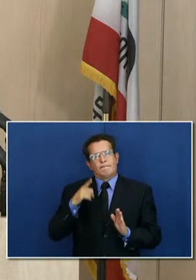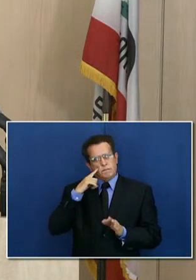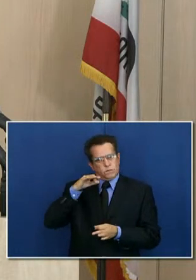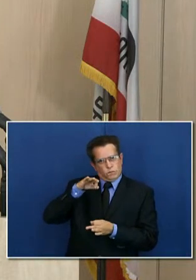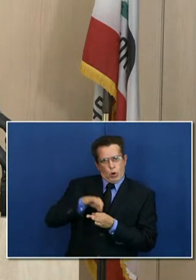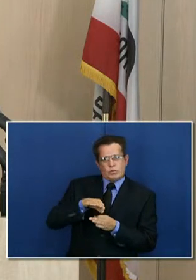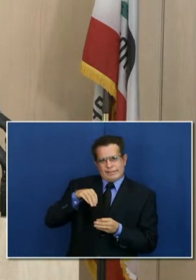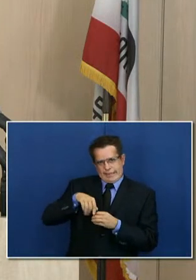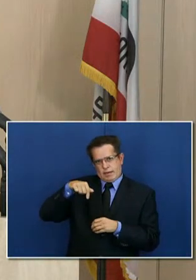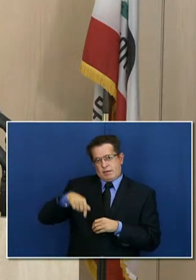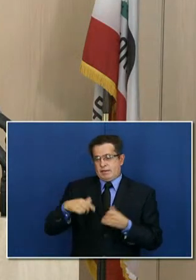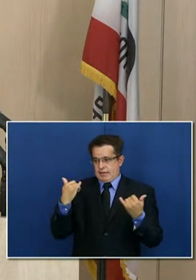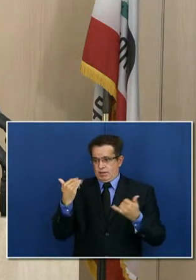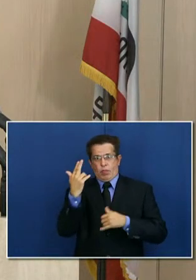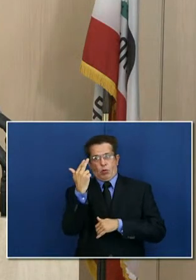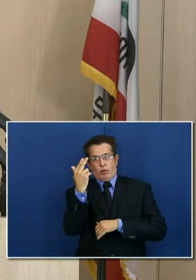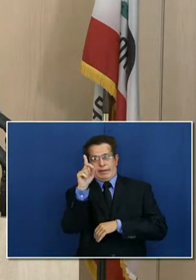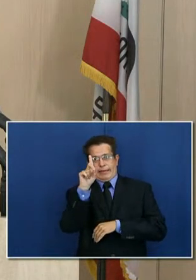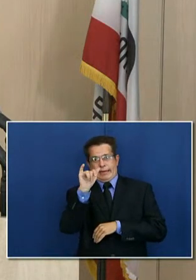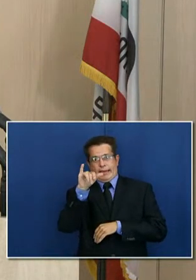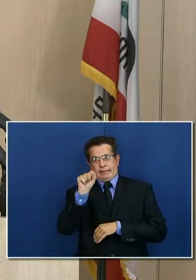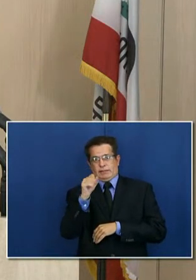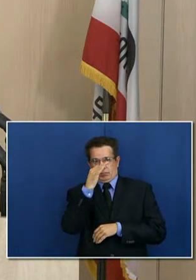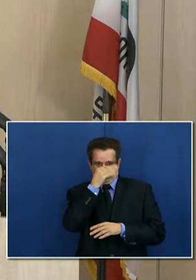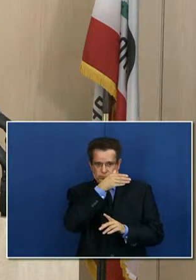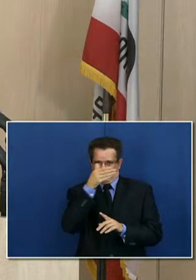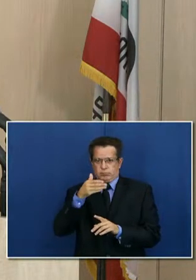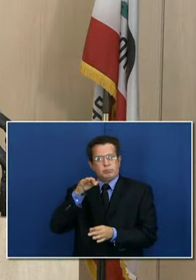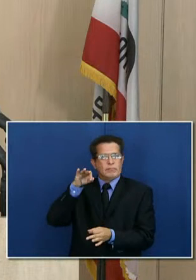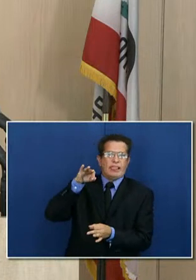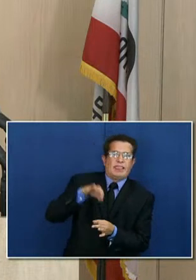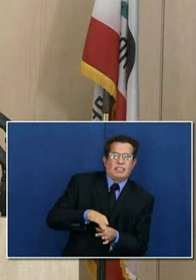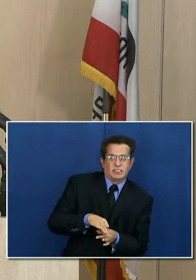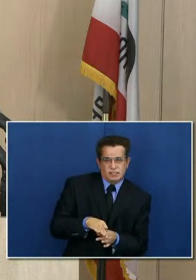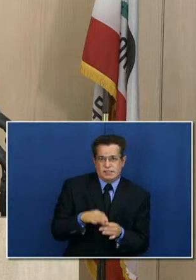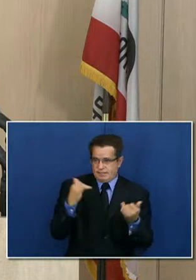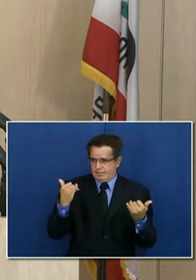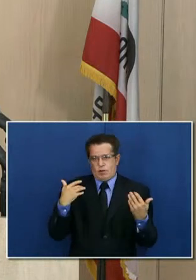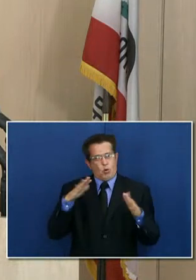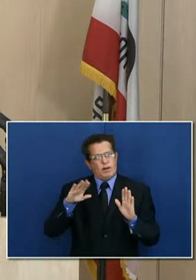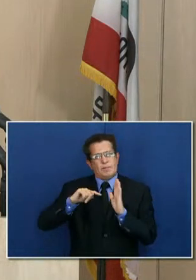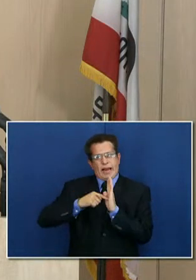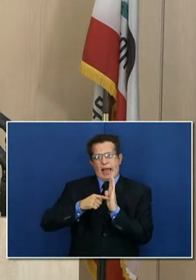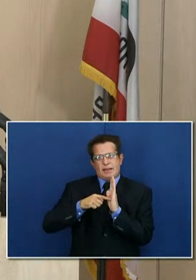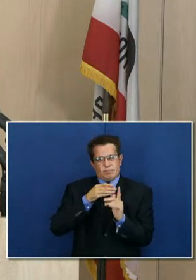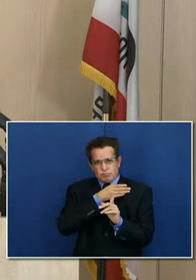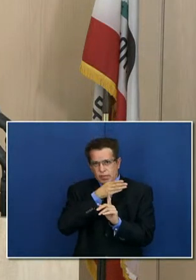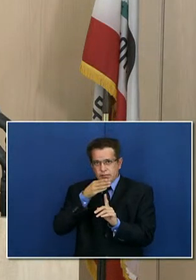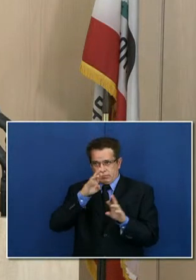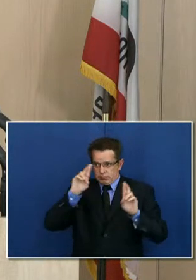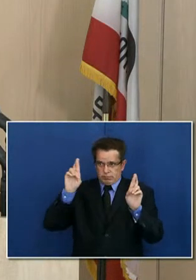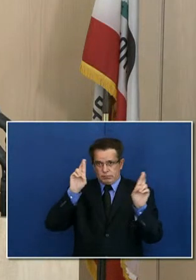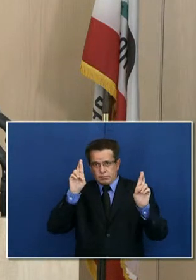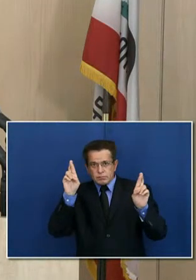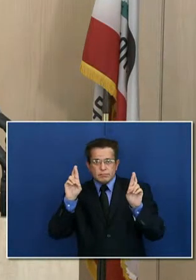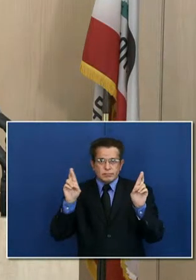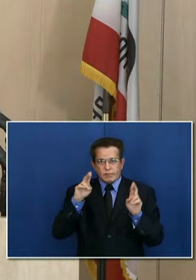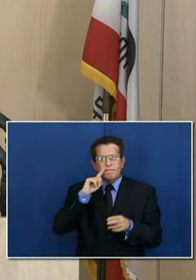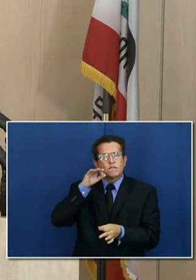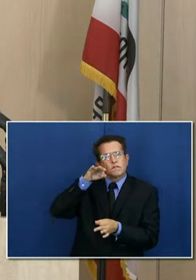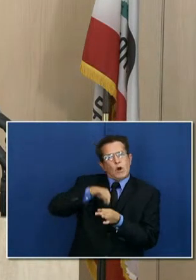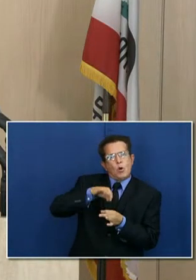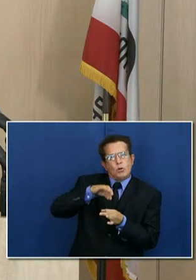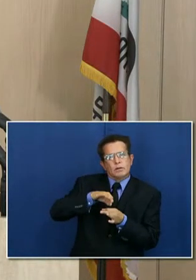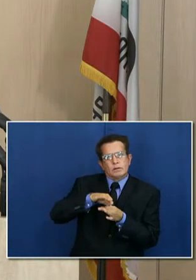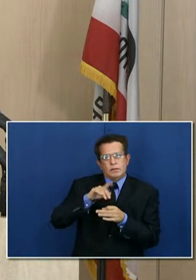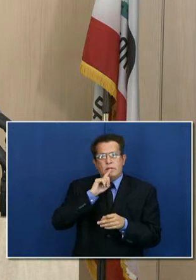We are 13 days away from the election, but if you really think about the election itself, it's already begun. And I'm really encouraged in terms of what voters have